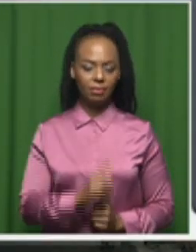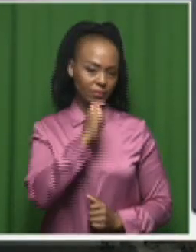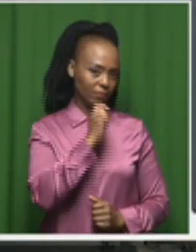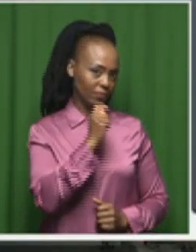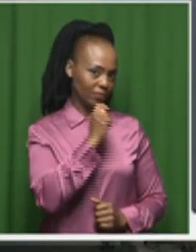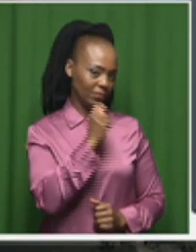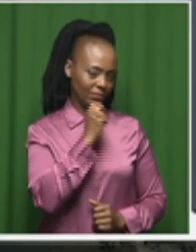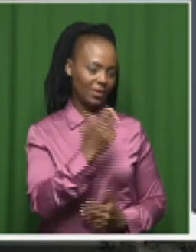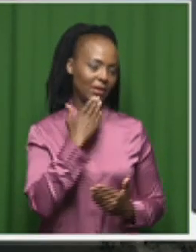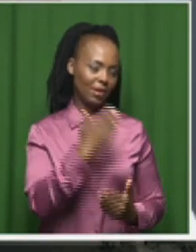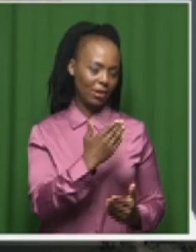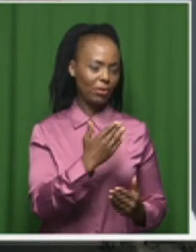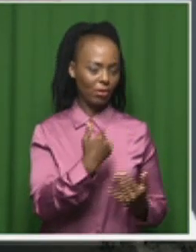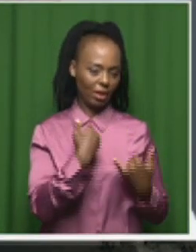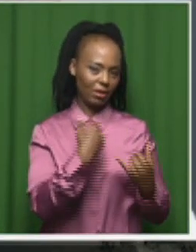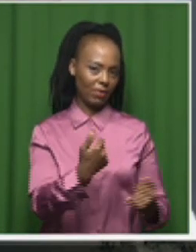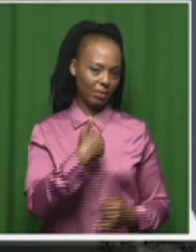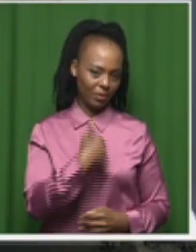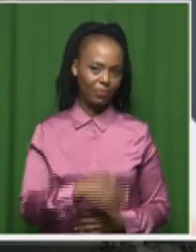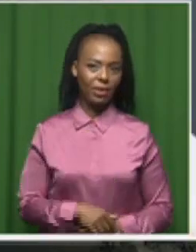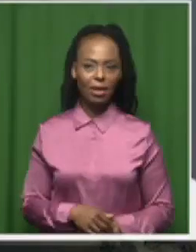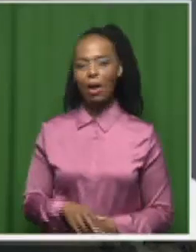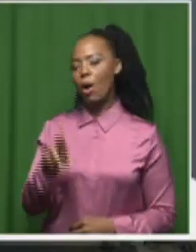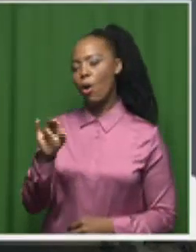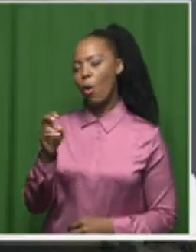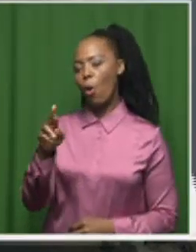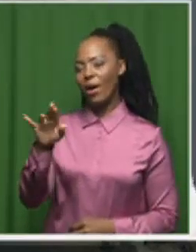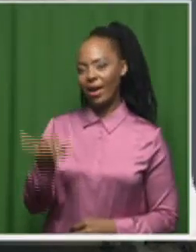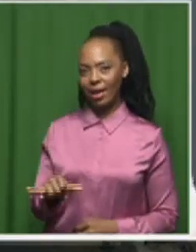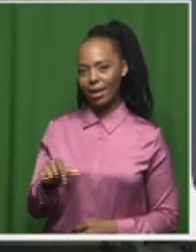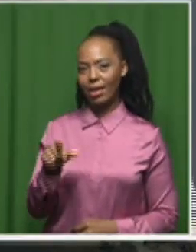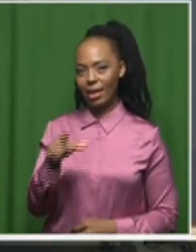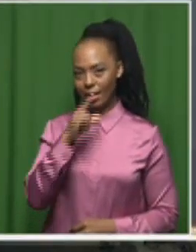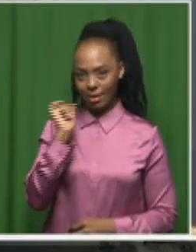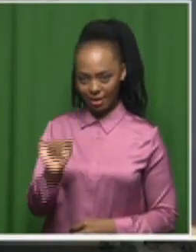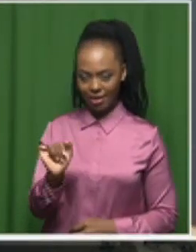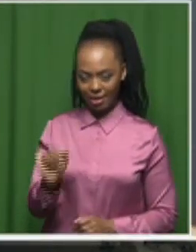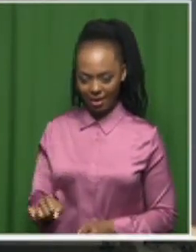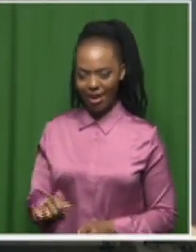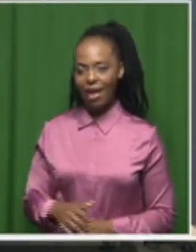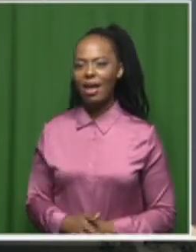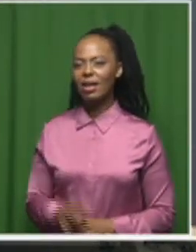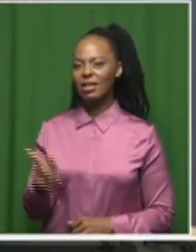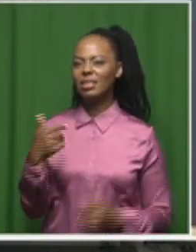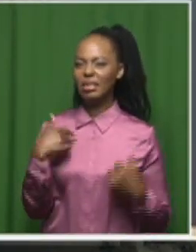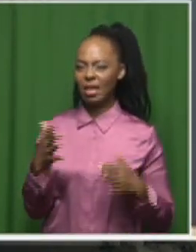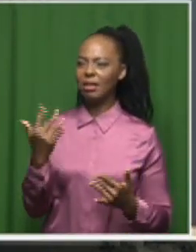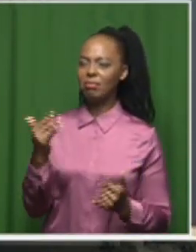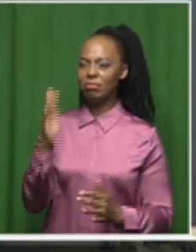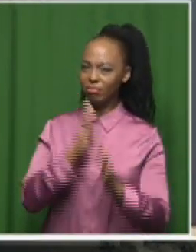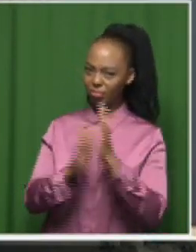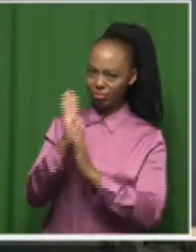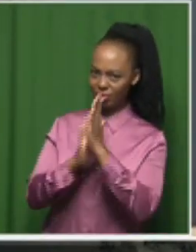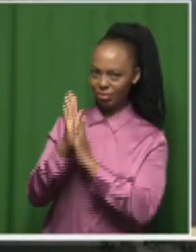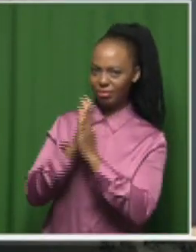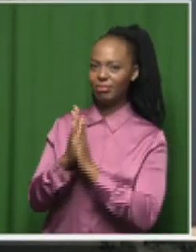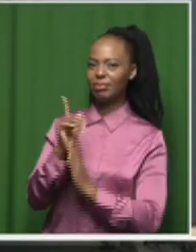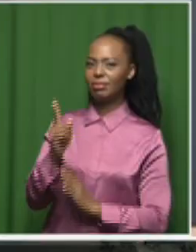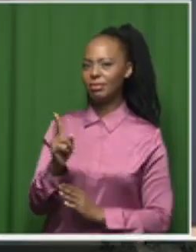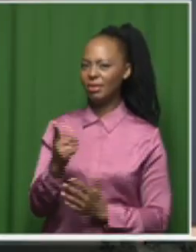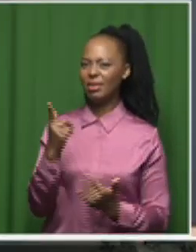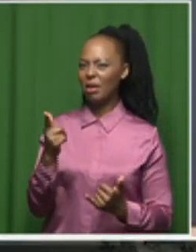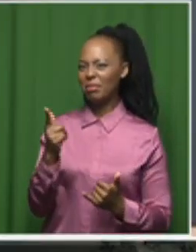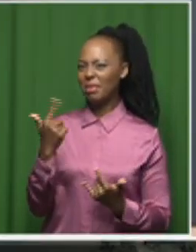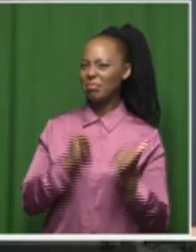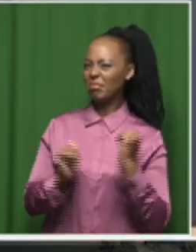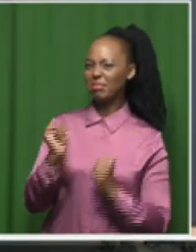having me. Always a pleasure. Rory, let me start, at the beginning. Perhaps you could tell us, what the production of Puss in Boots is